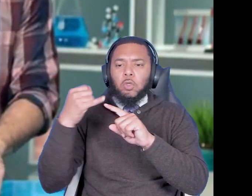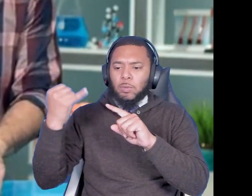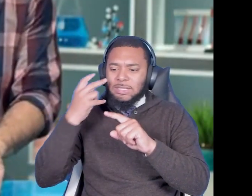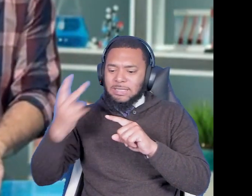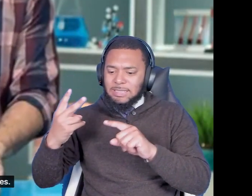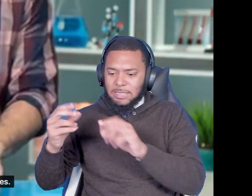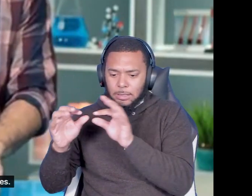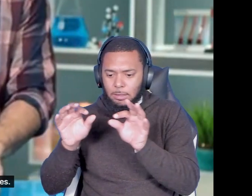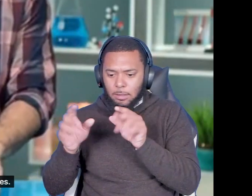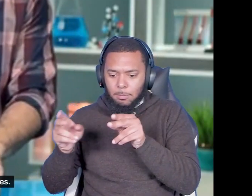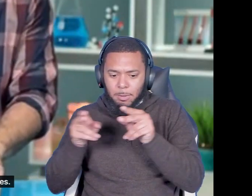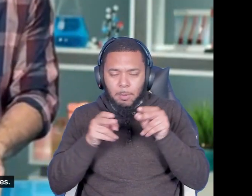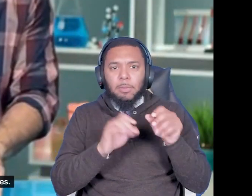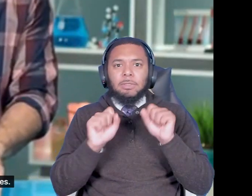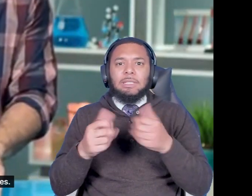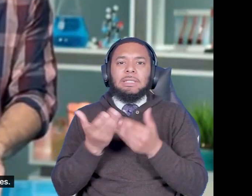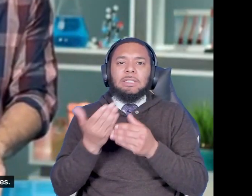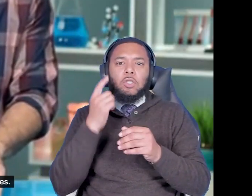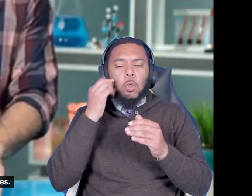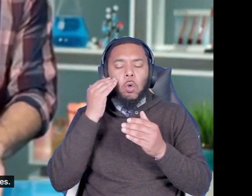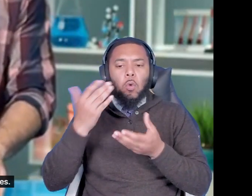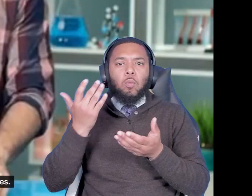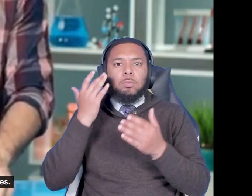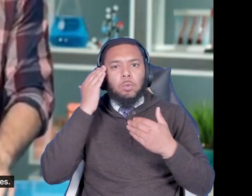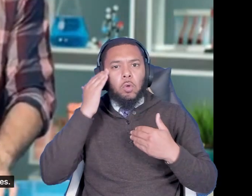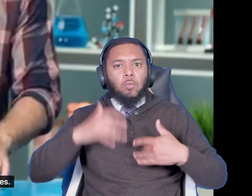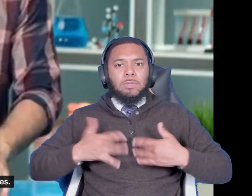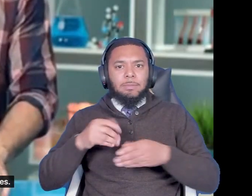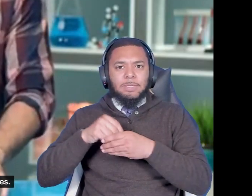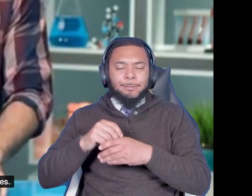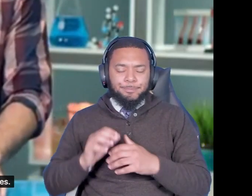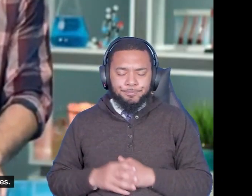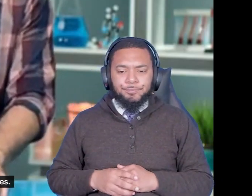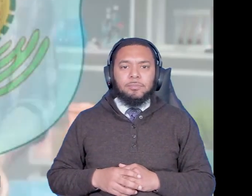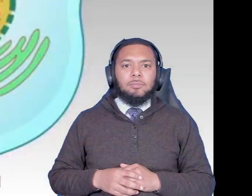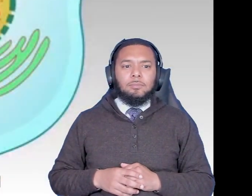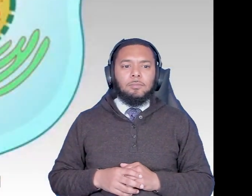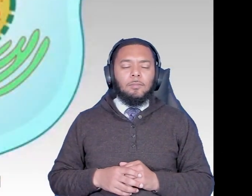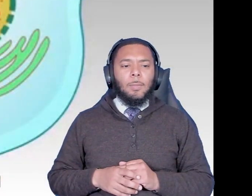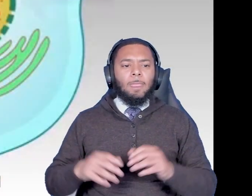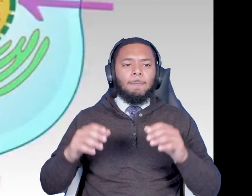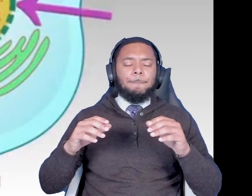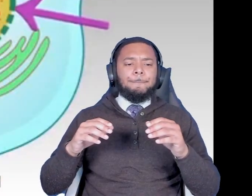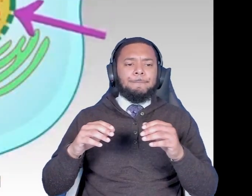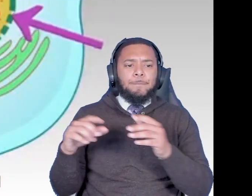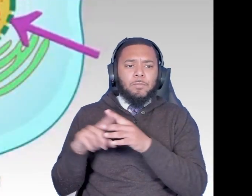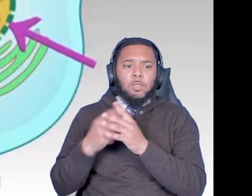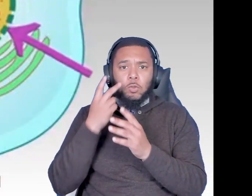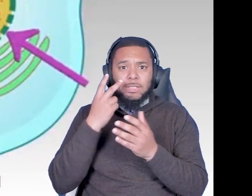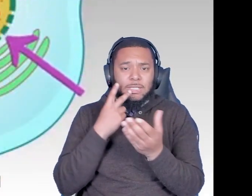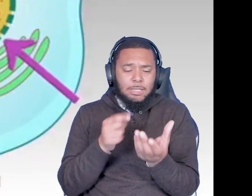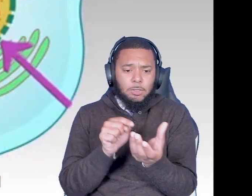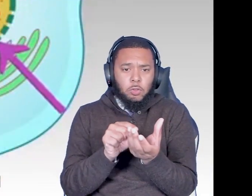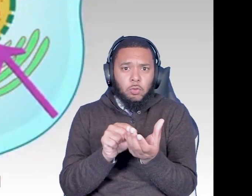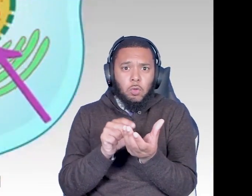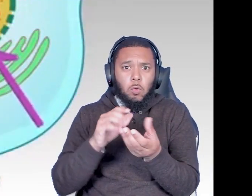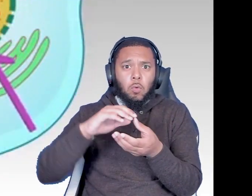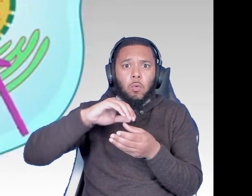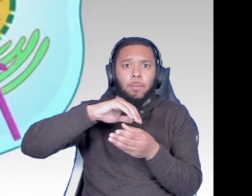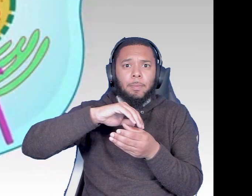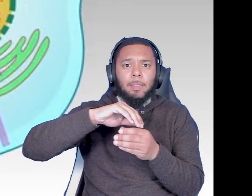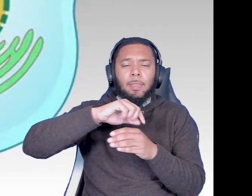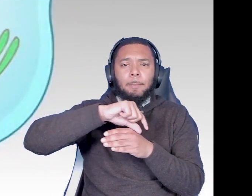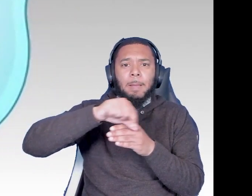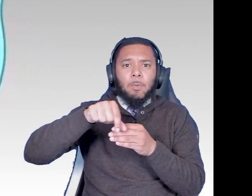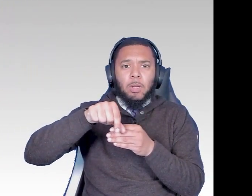So other things that are going to be happening in addition to this chromatin condensing into chromosomes. you're going to start to see the disappearance of the nuclear membrane.